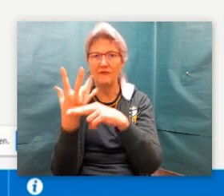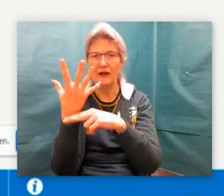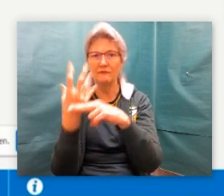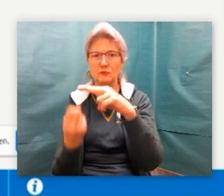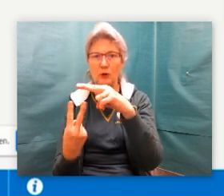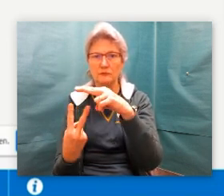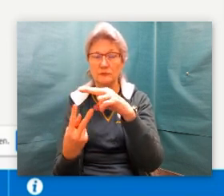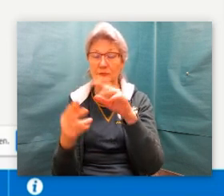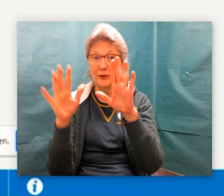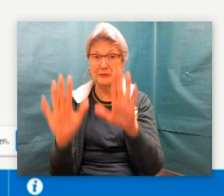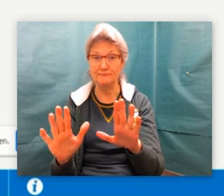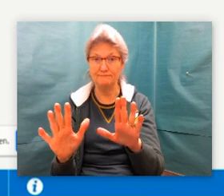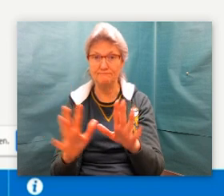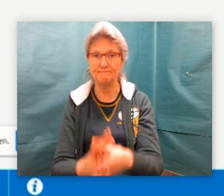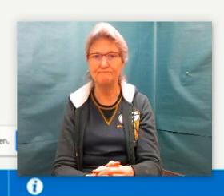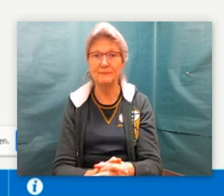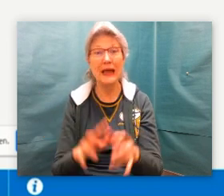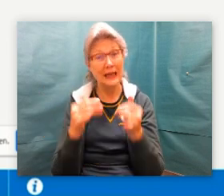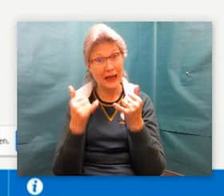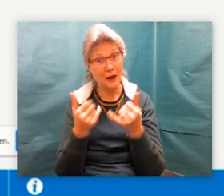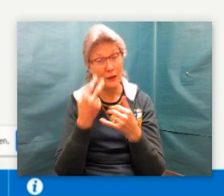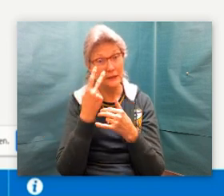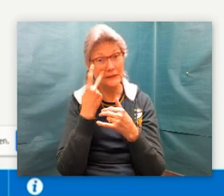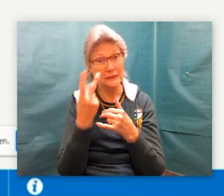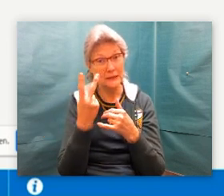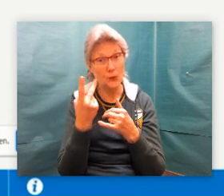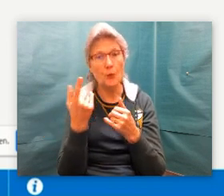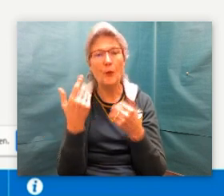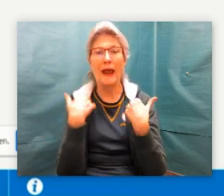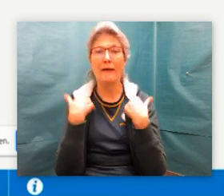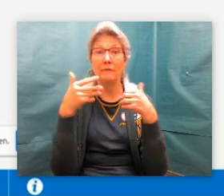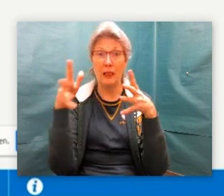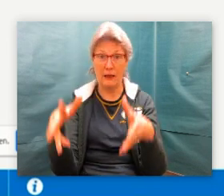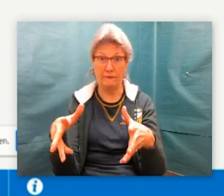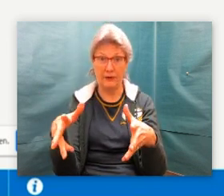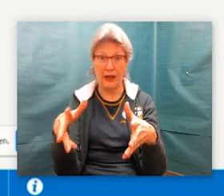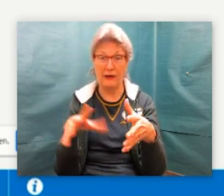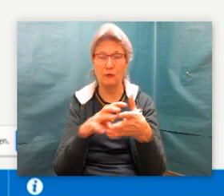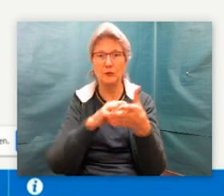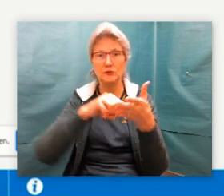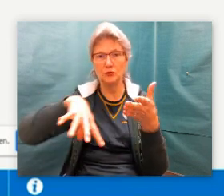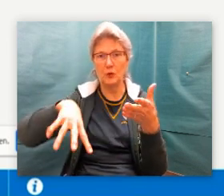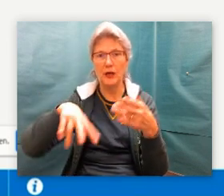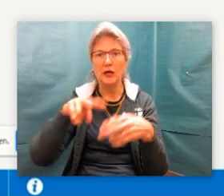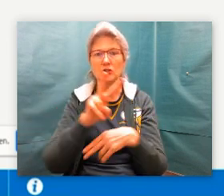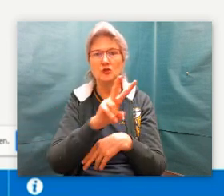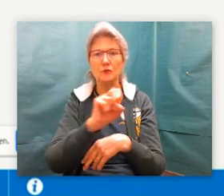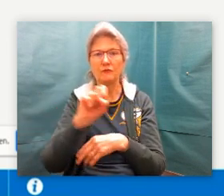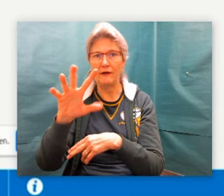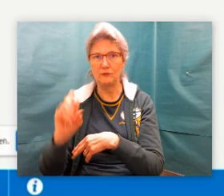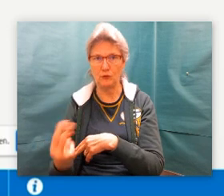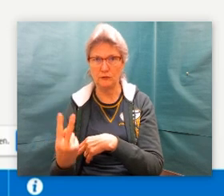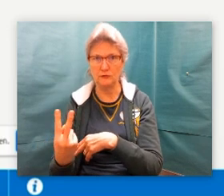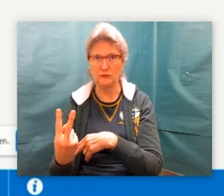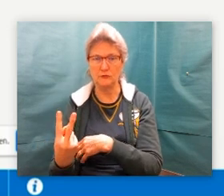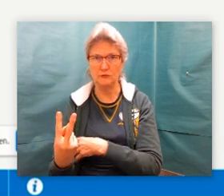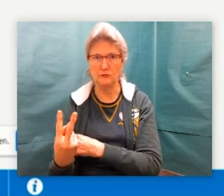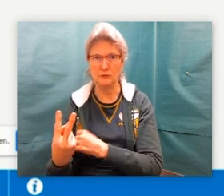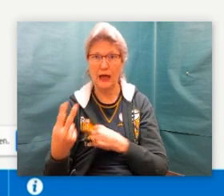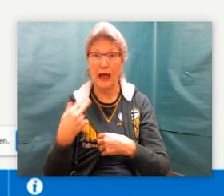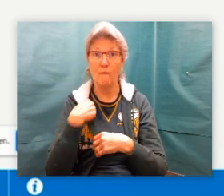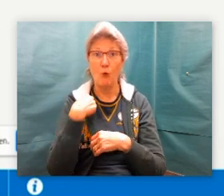1/12, 2/12, 3/12, 4/12, 5/12. Awesome. So now let's see what we have left after we took away 2 5/12. I